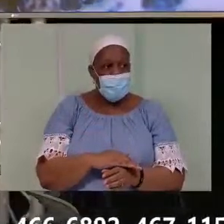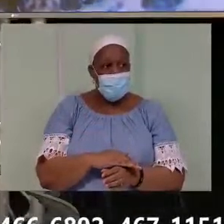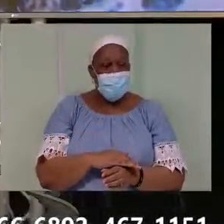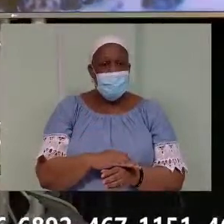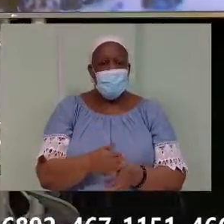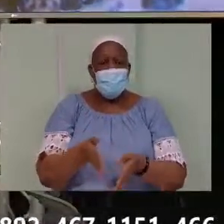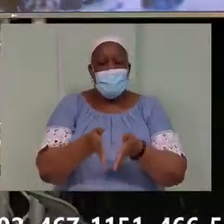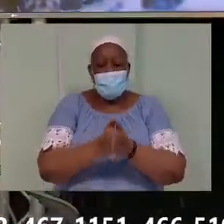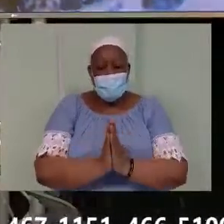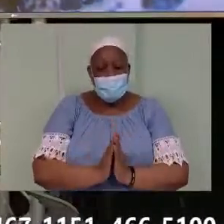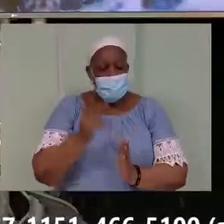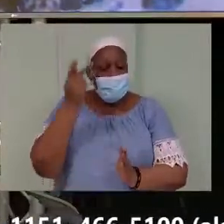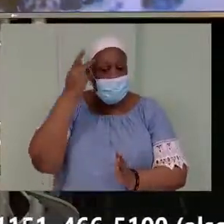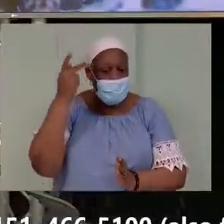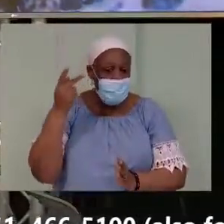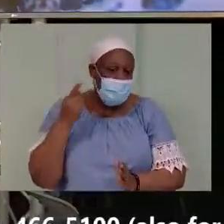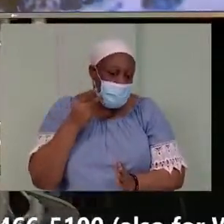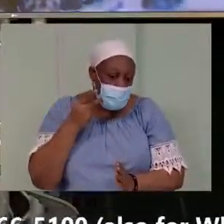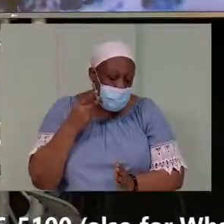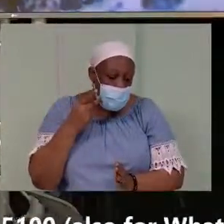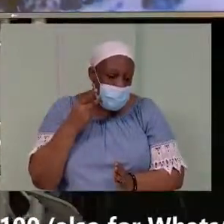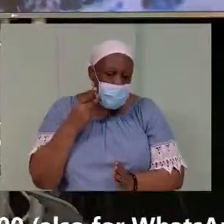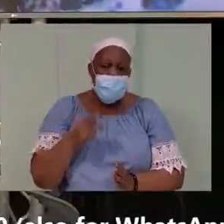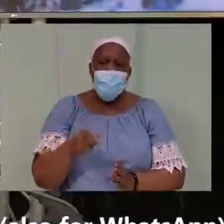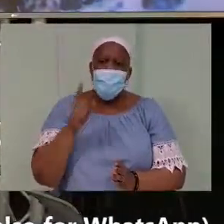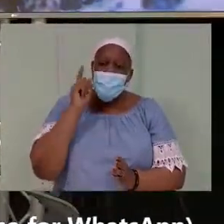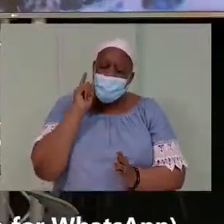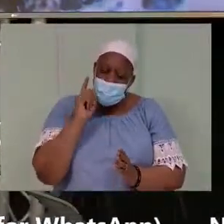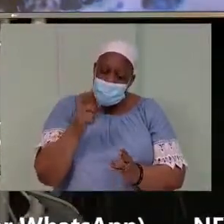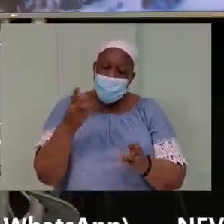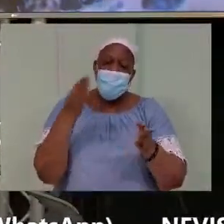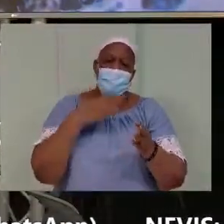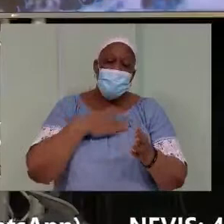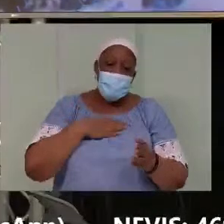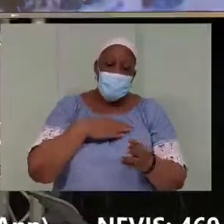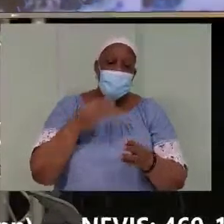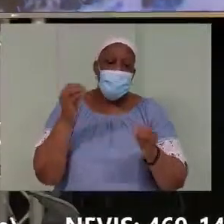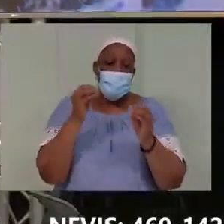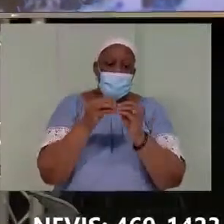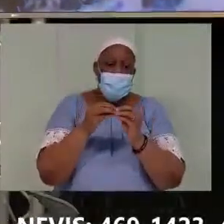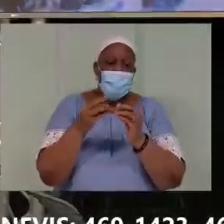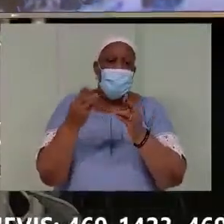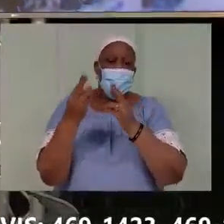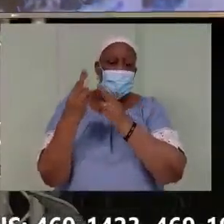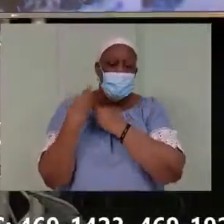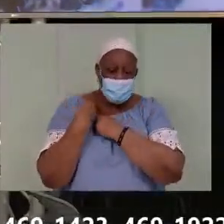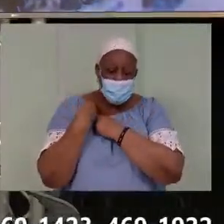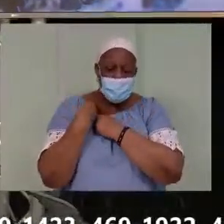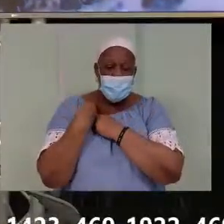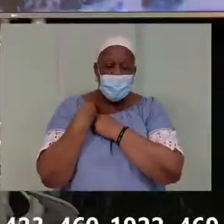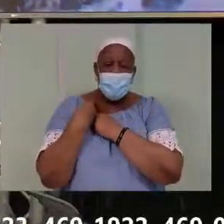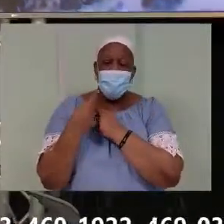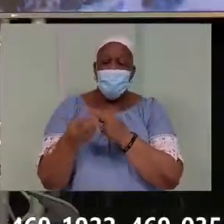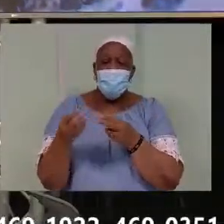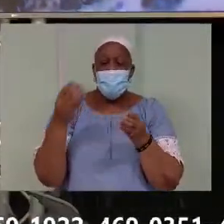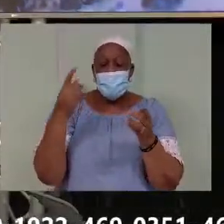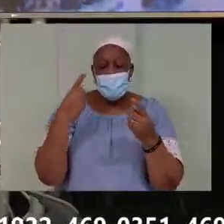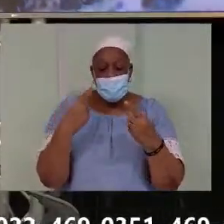we're asking parents to be a little more responsible, business community to release